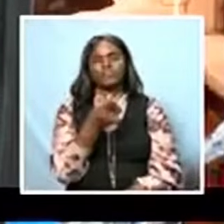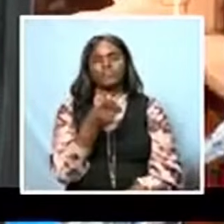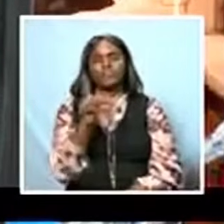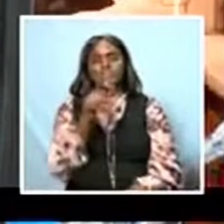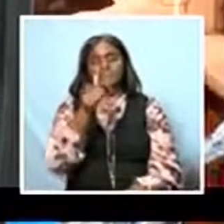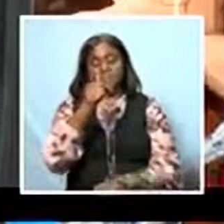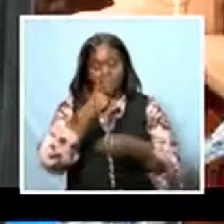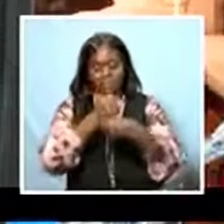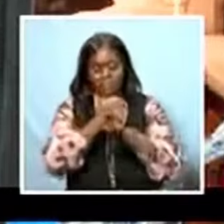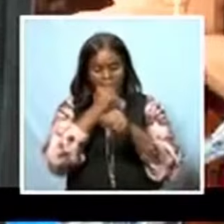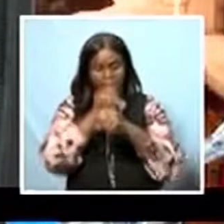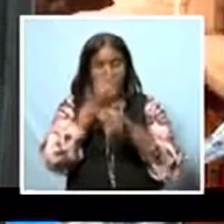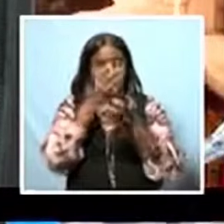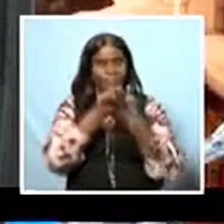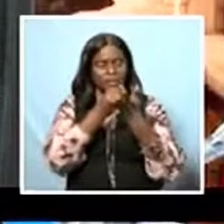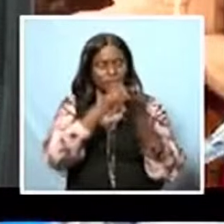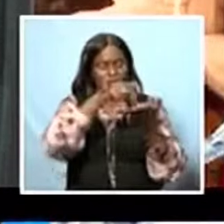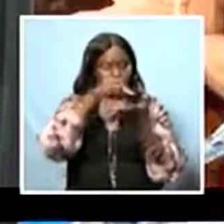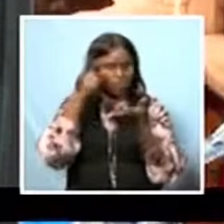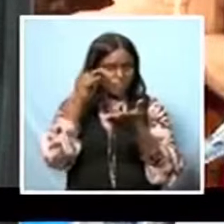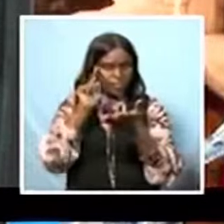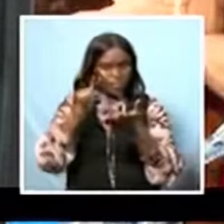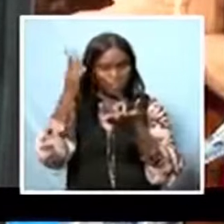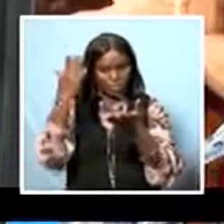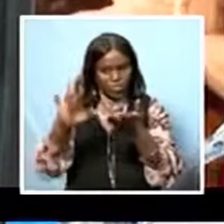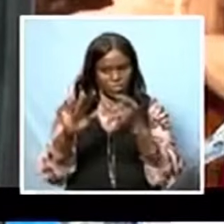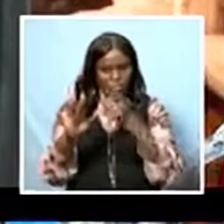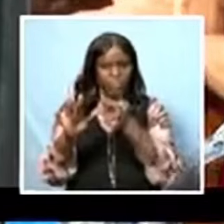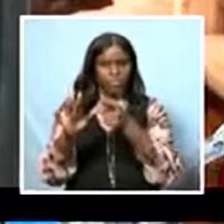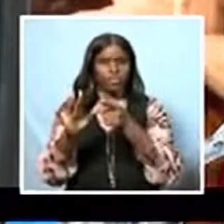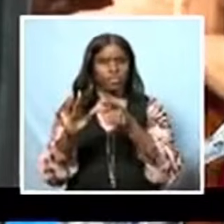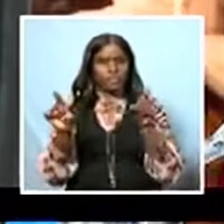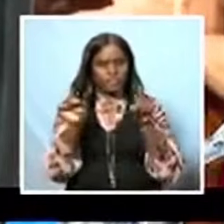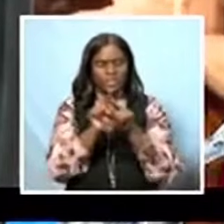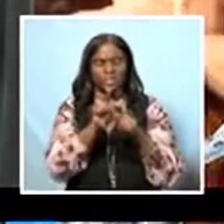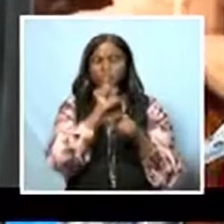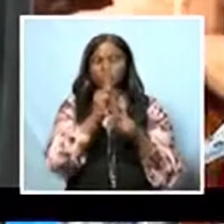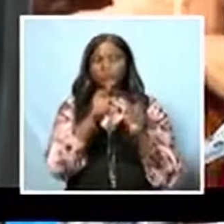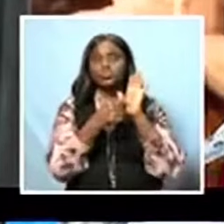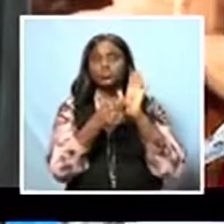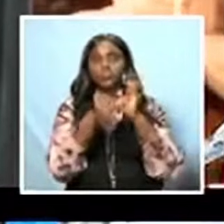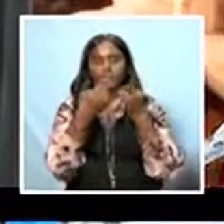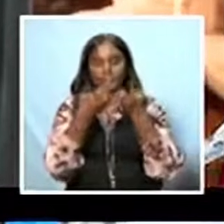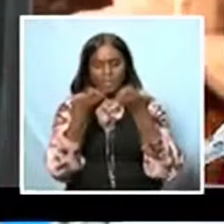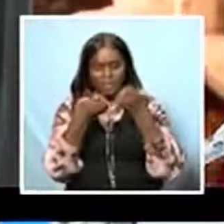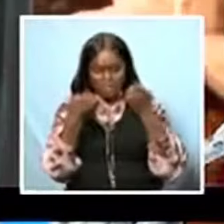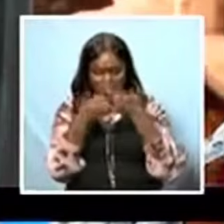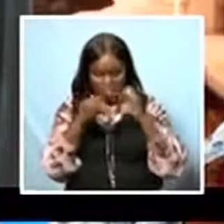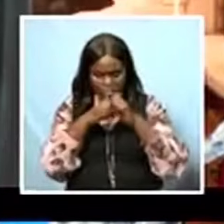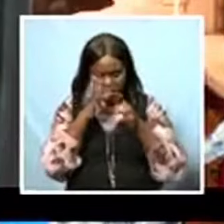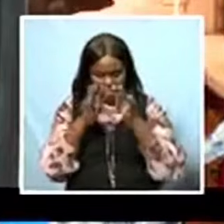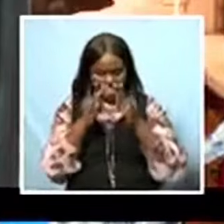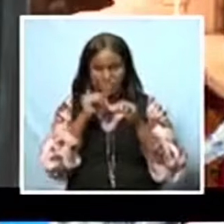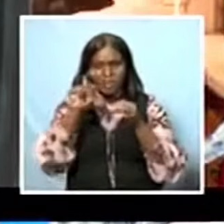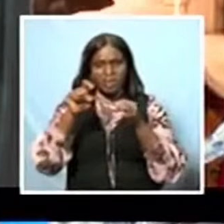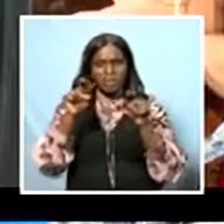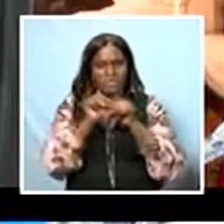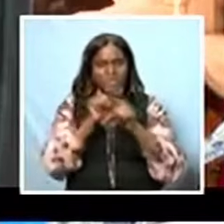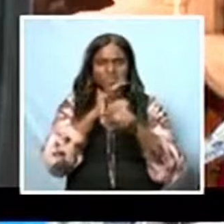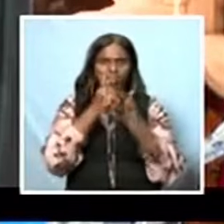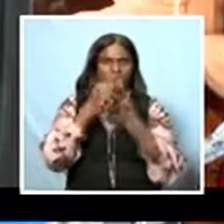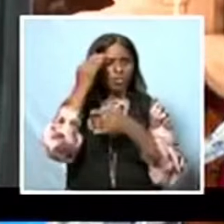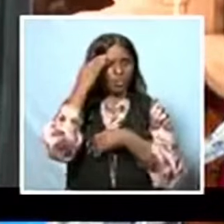you are making a financial payment of that nature, as a proof, even if it's not a requirement, I think it's common knowledge